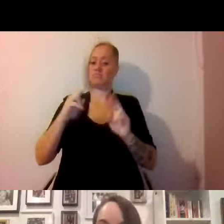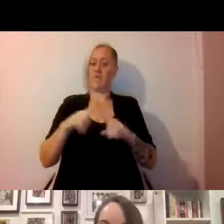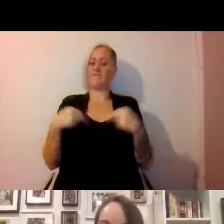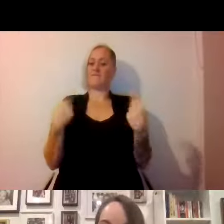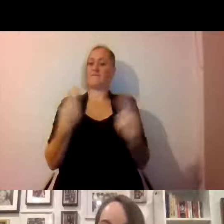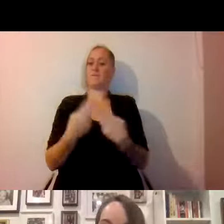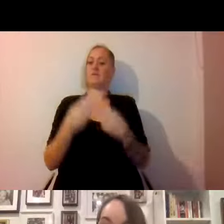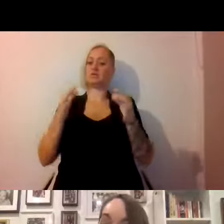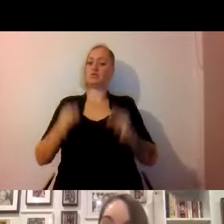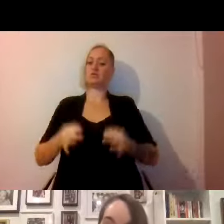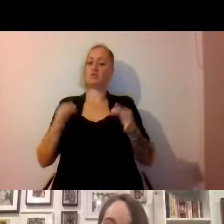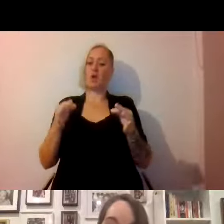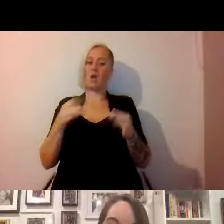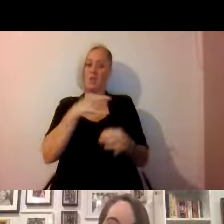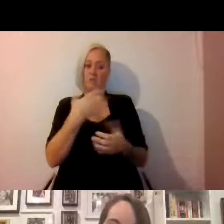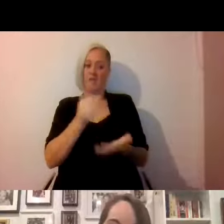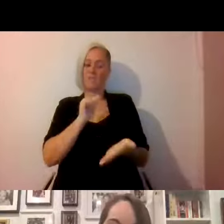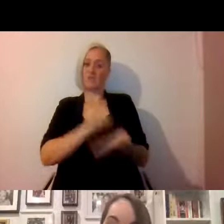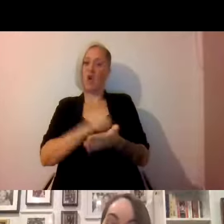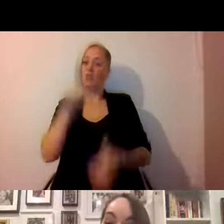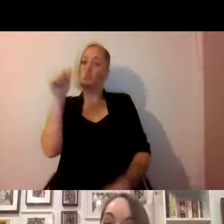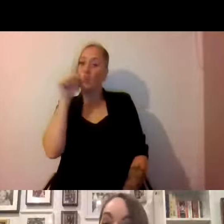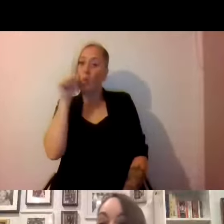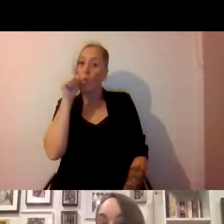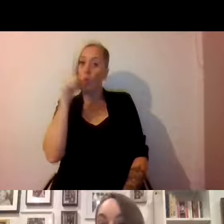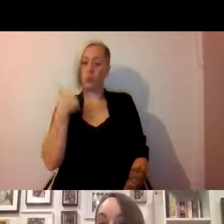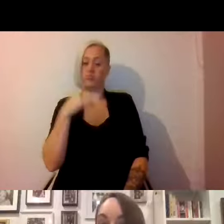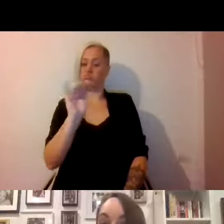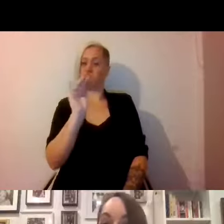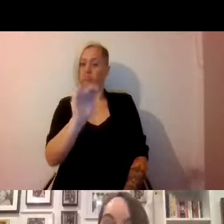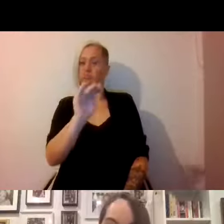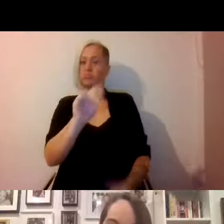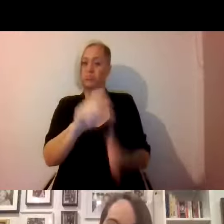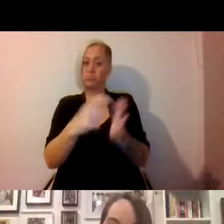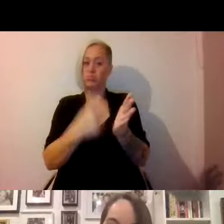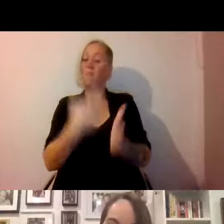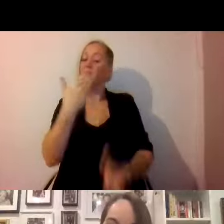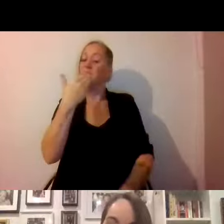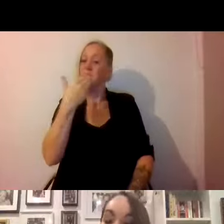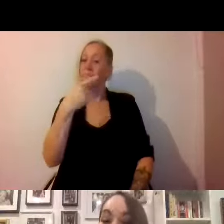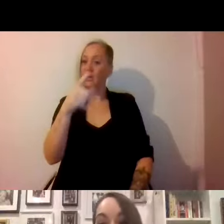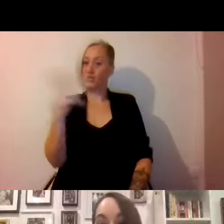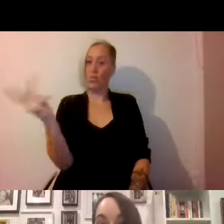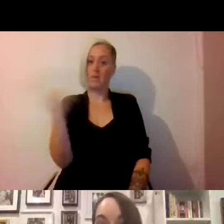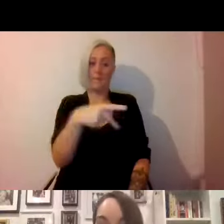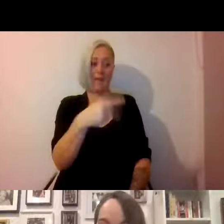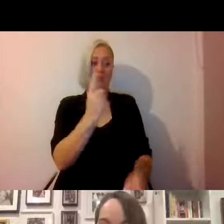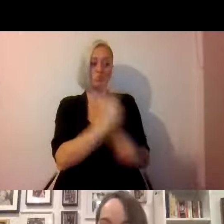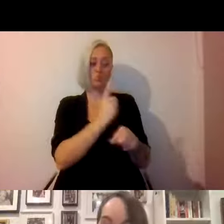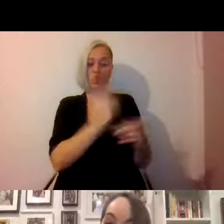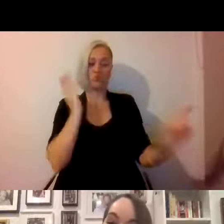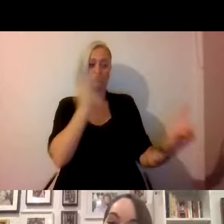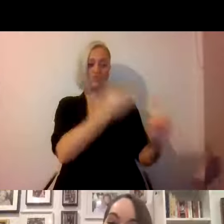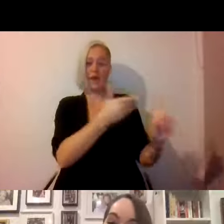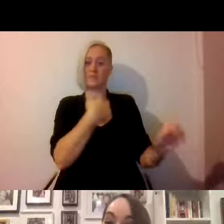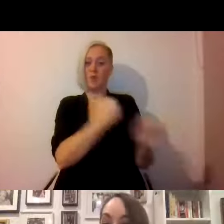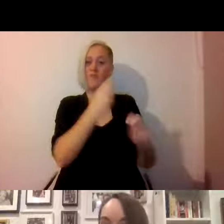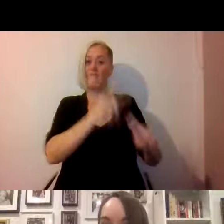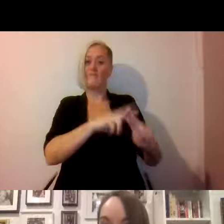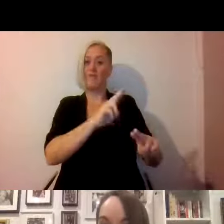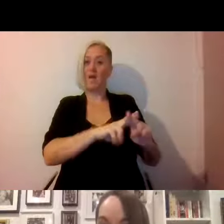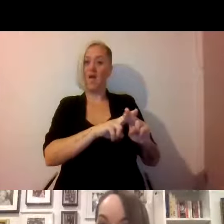members decided that he had a right to know. And so we actually asked the doctor to come back in and speak to my grandfather directly. And that was